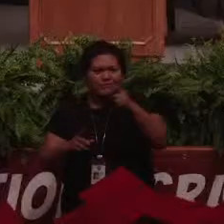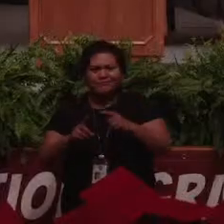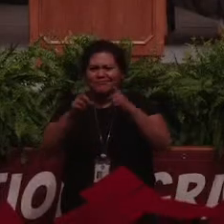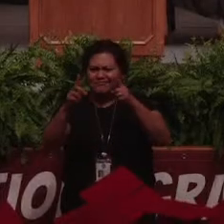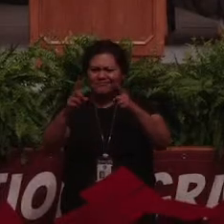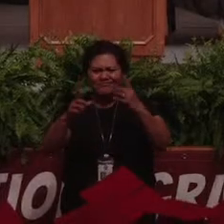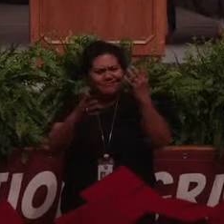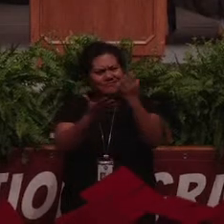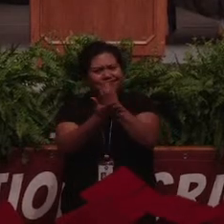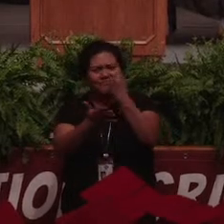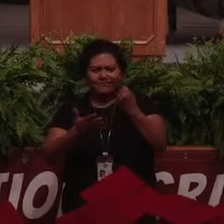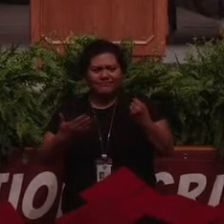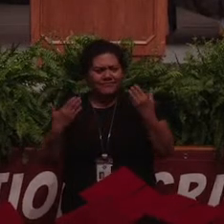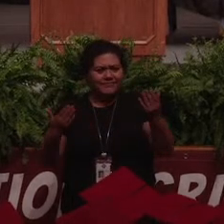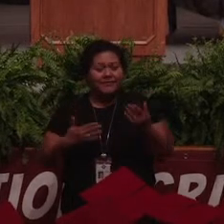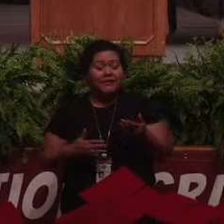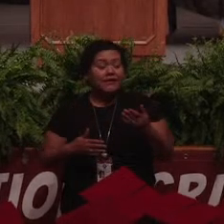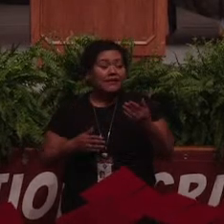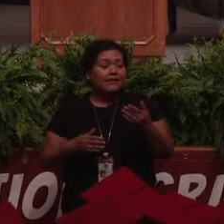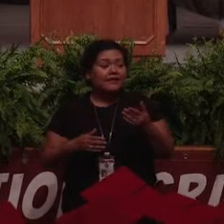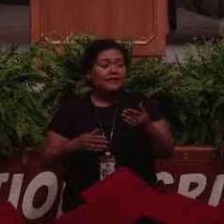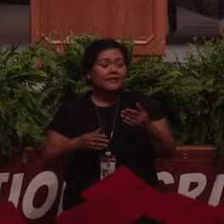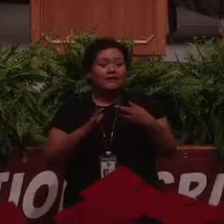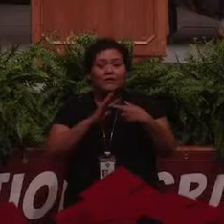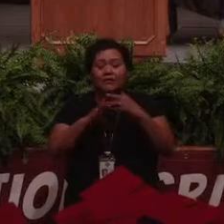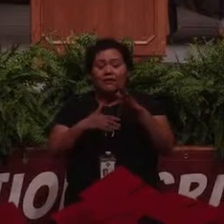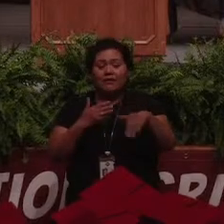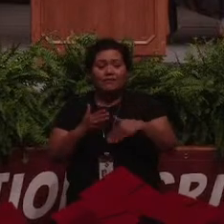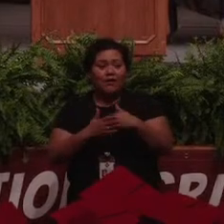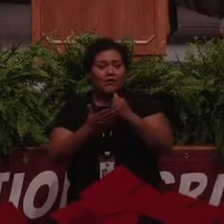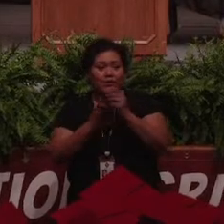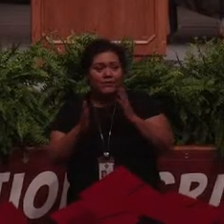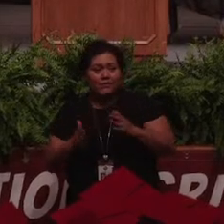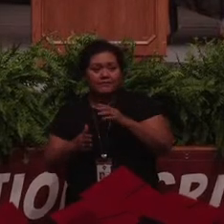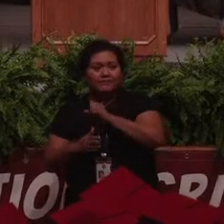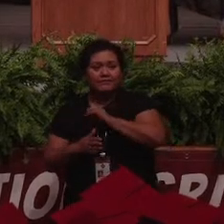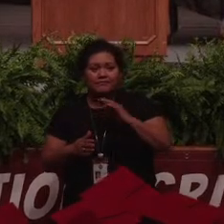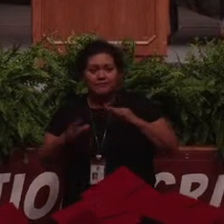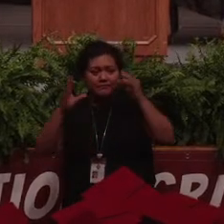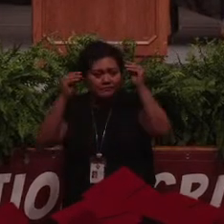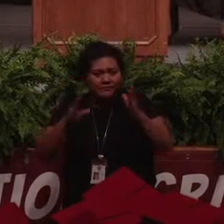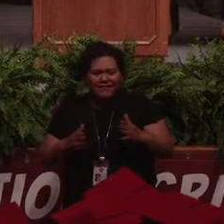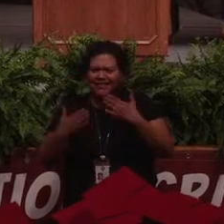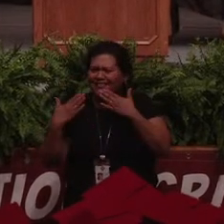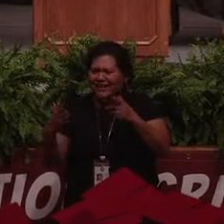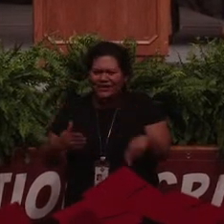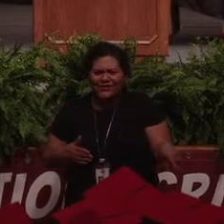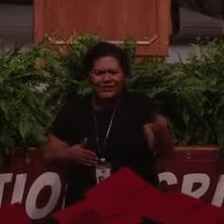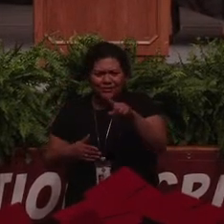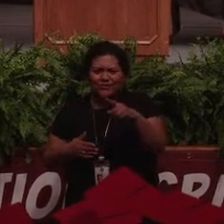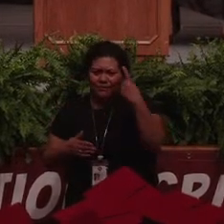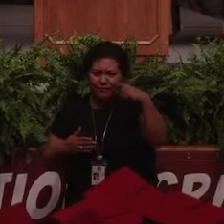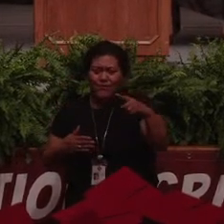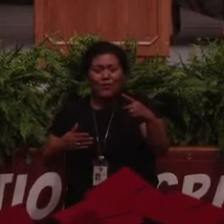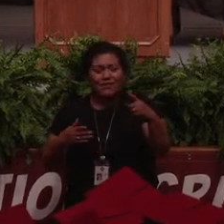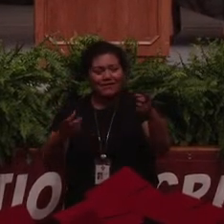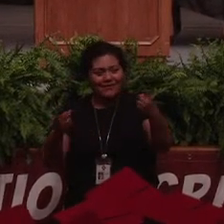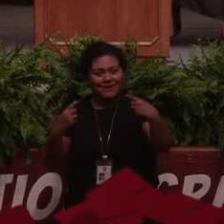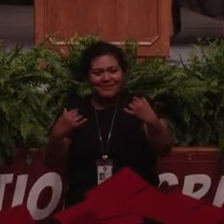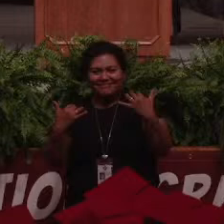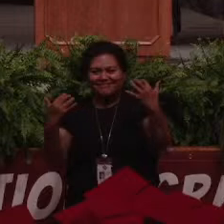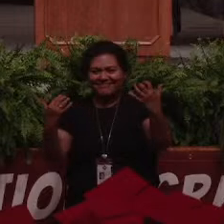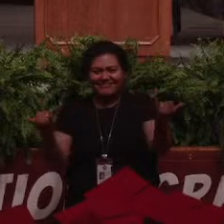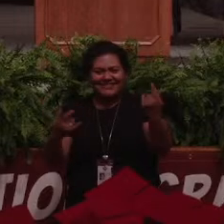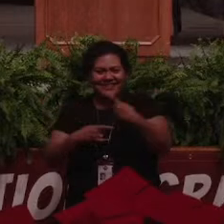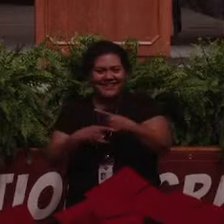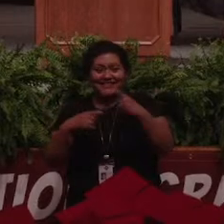aspirations. On behalf of the graduates and our faculty and staff, thank you for being here today to celebrate